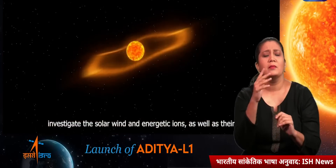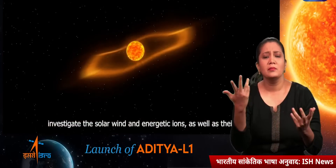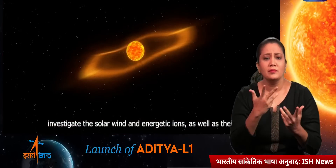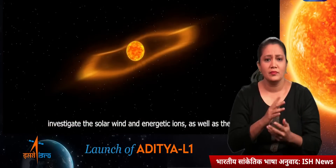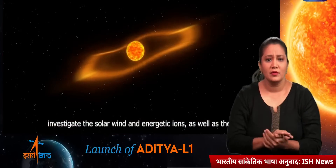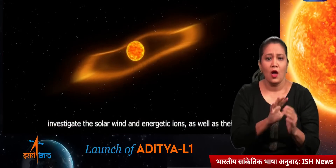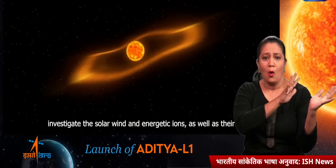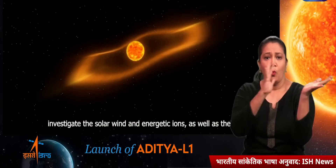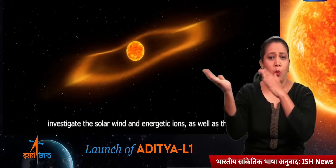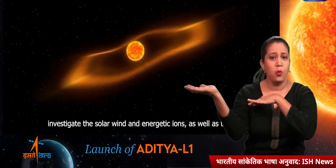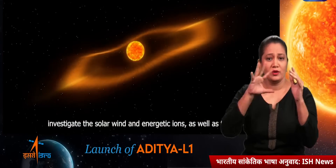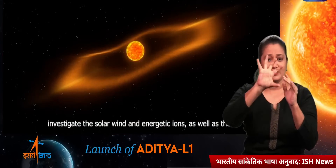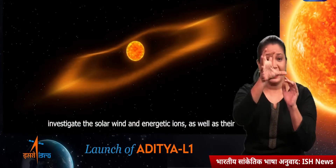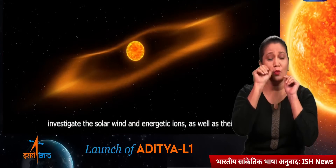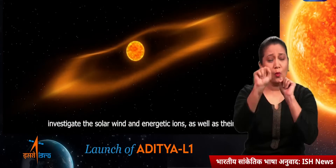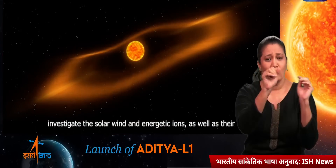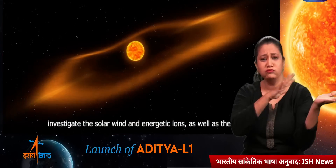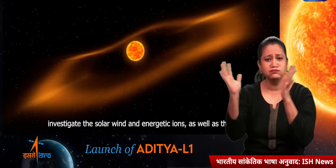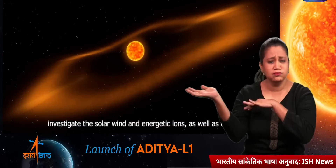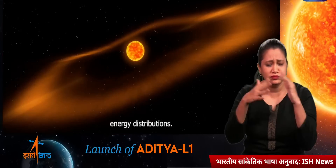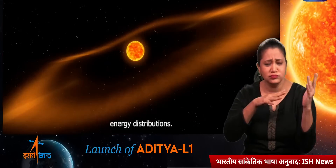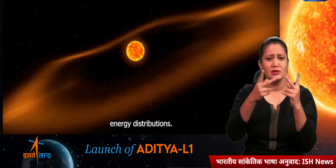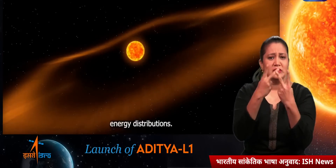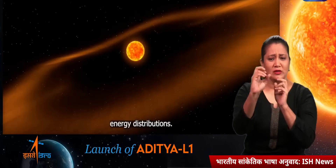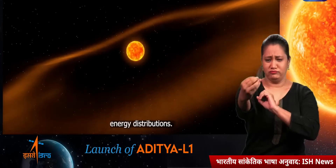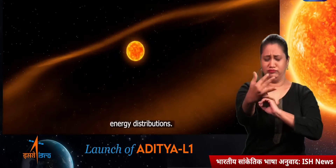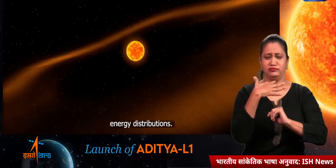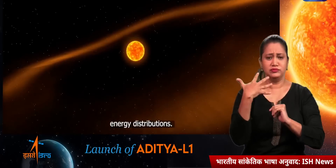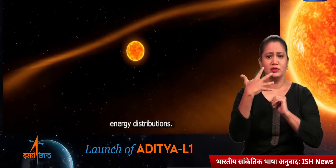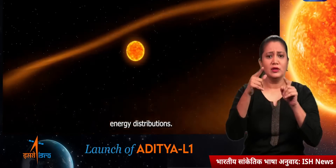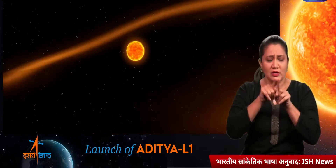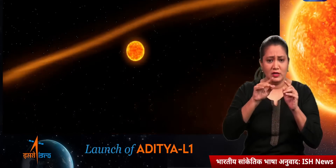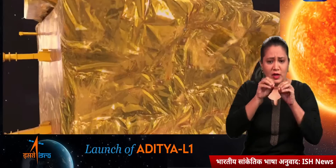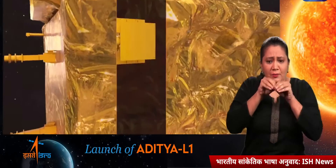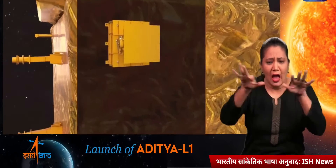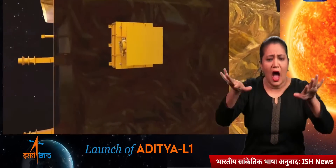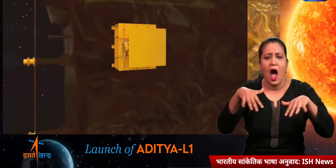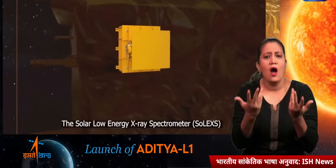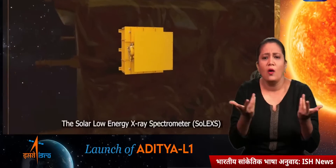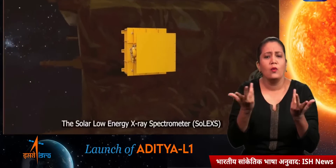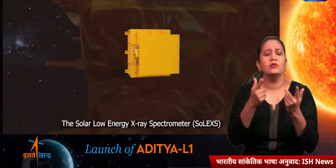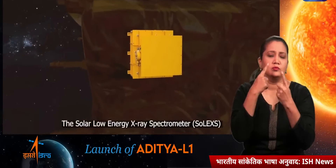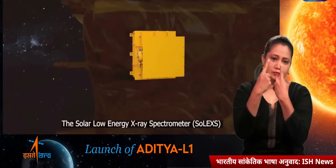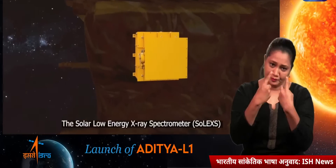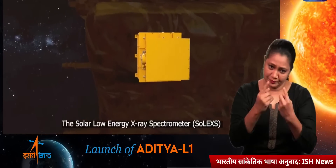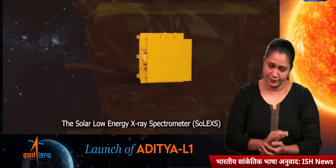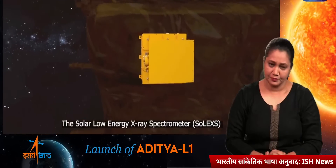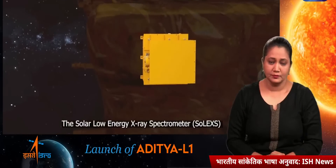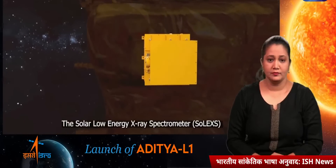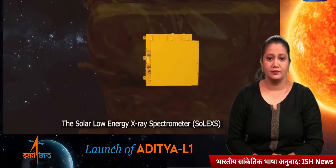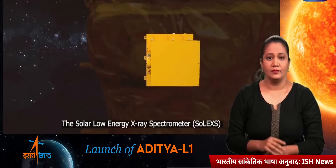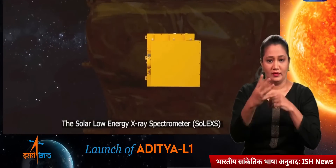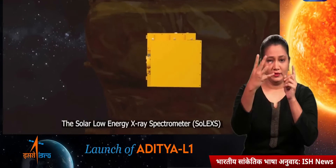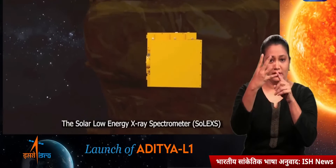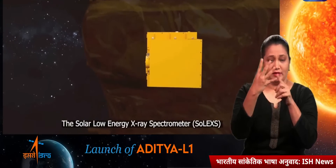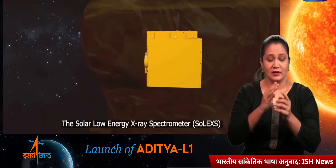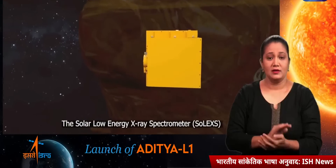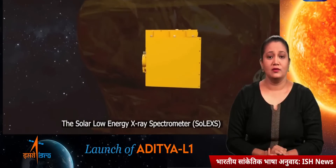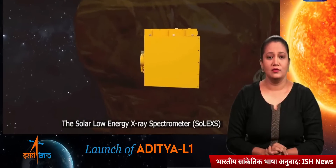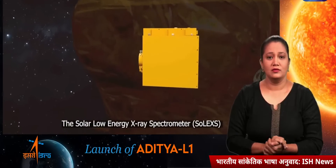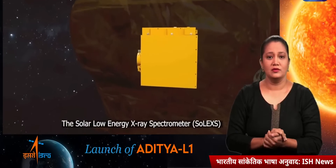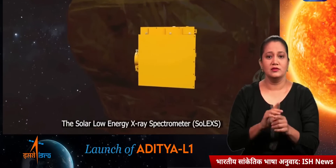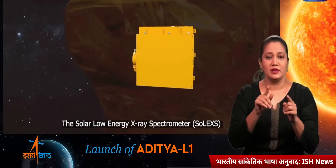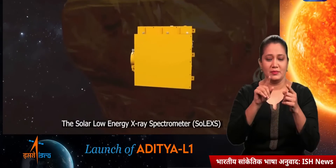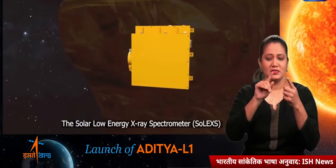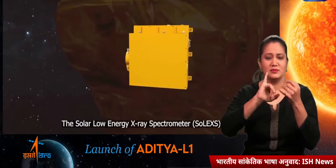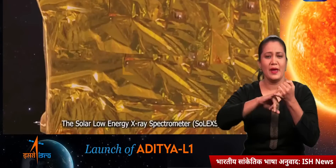wind and energetic ions, as well as their energy distributions. The Solar Low Energy X-ray